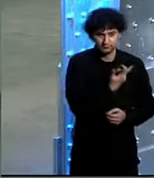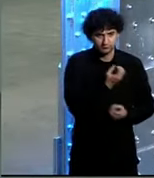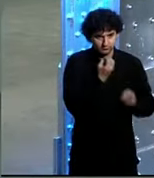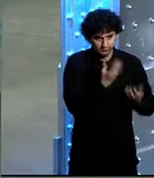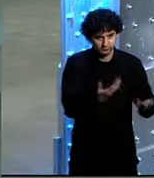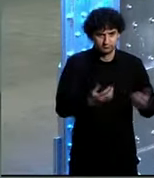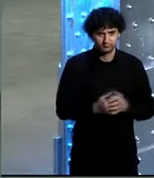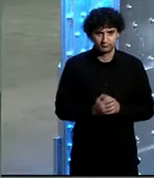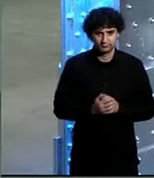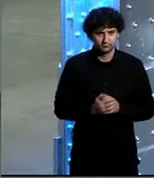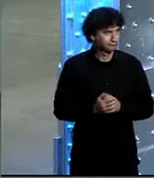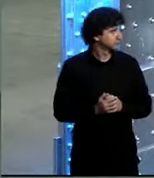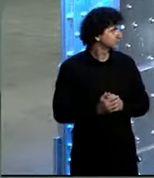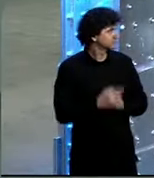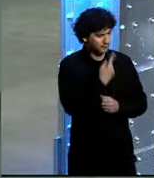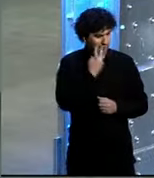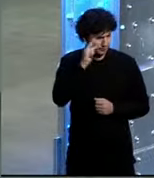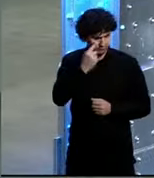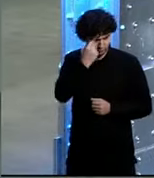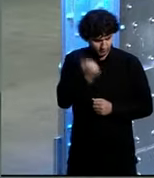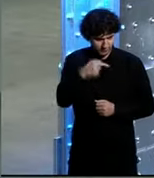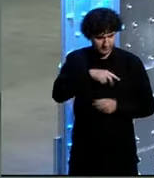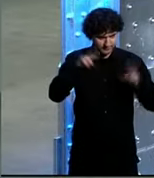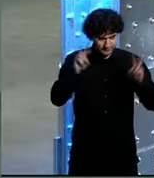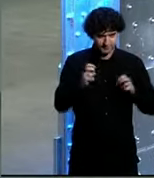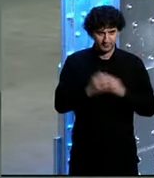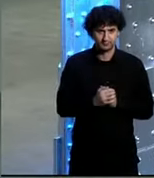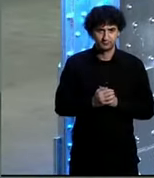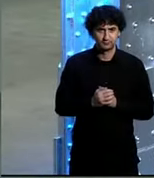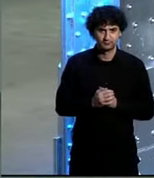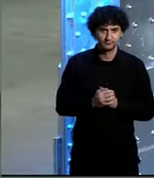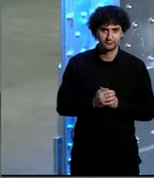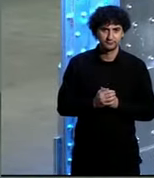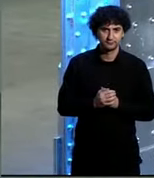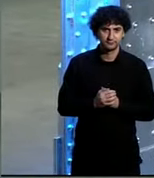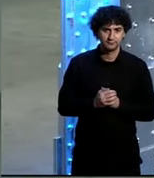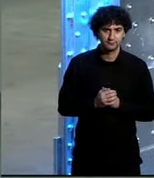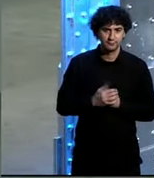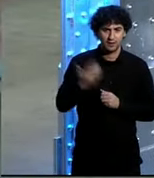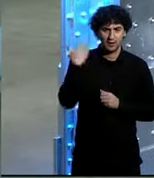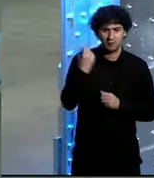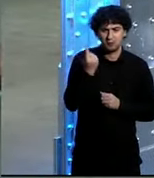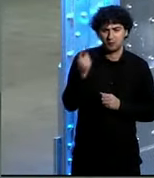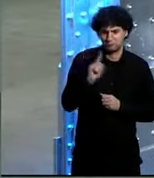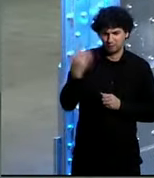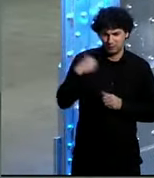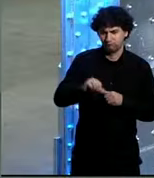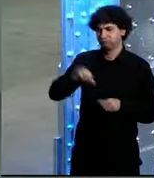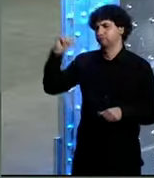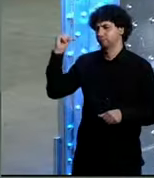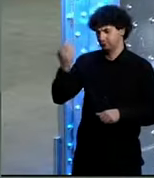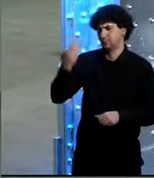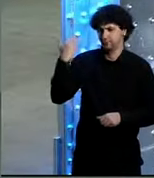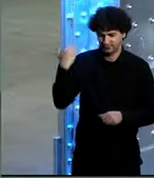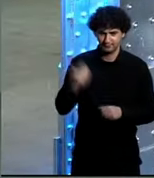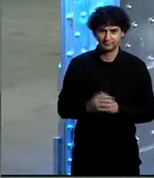talked about interesting topic you know about, because most of the people here know about these